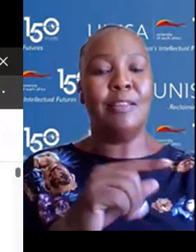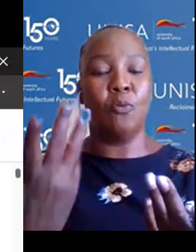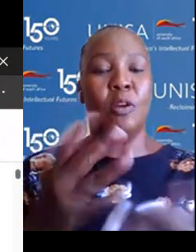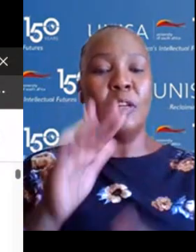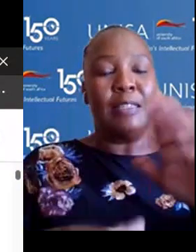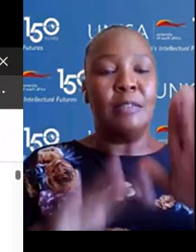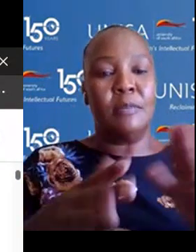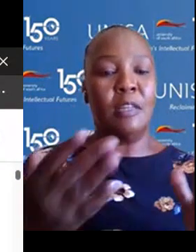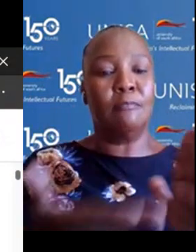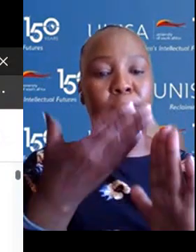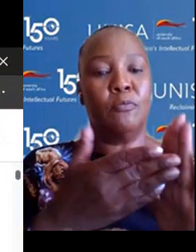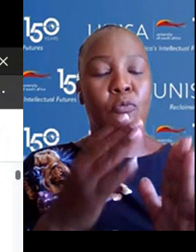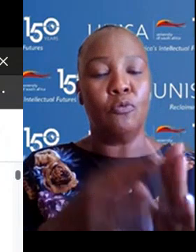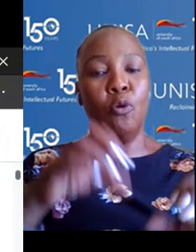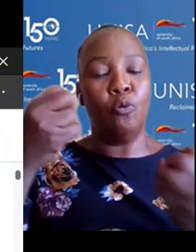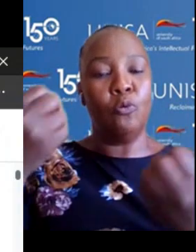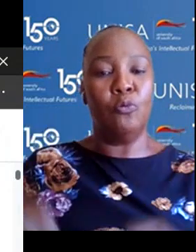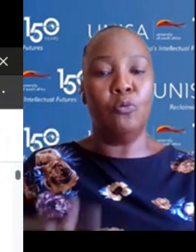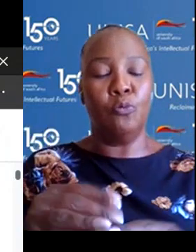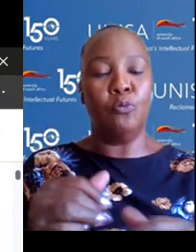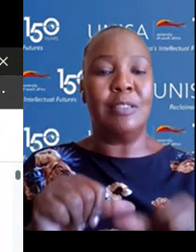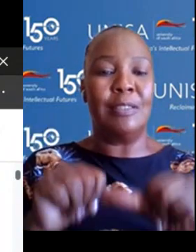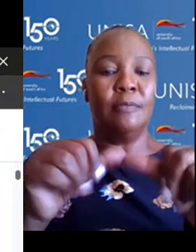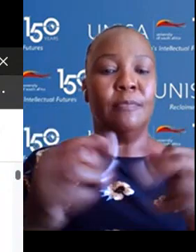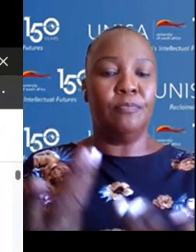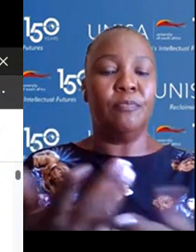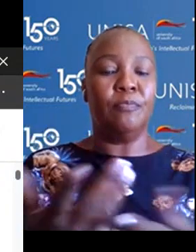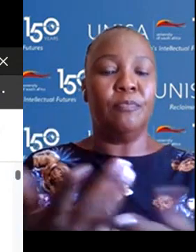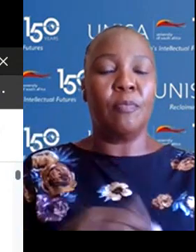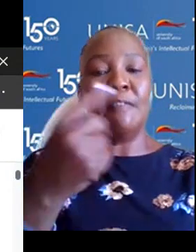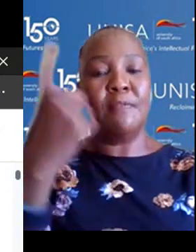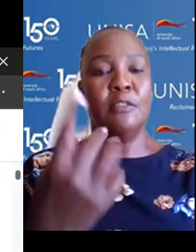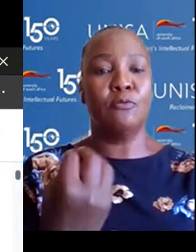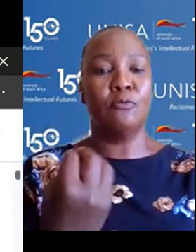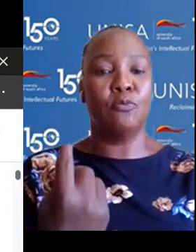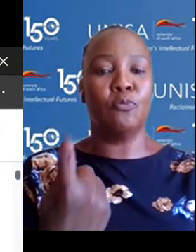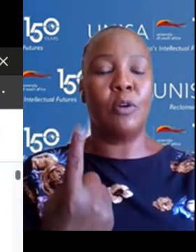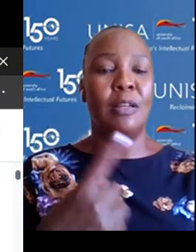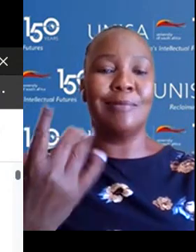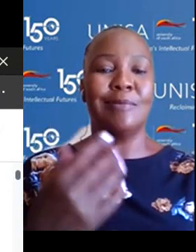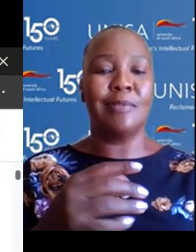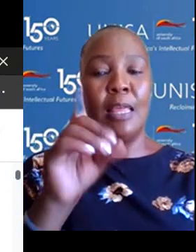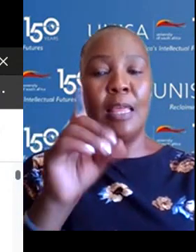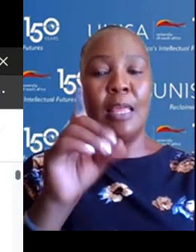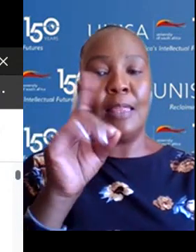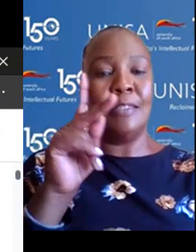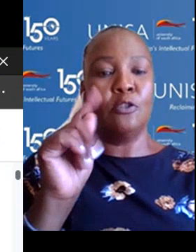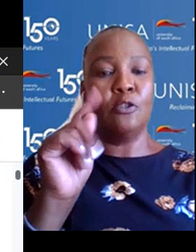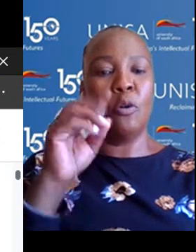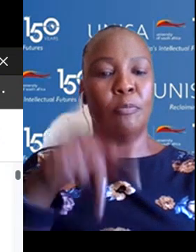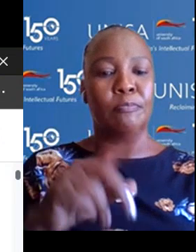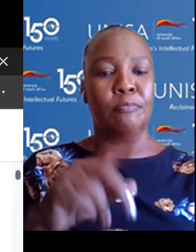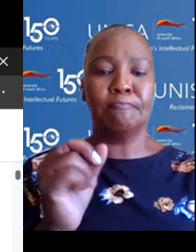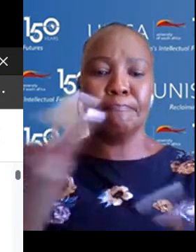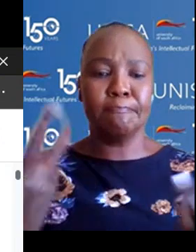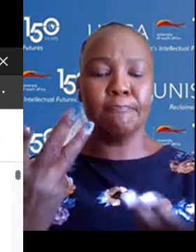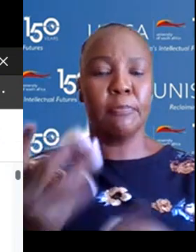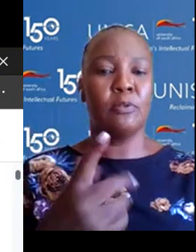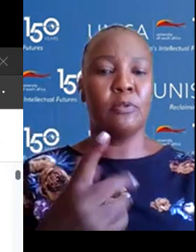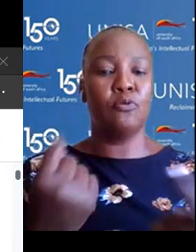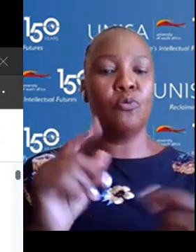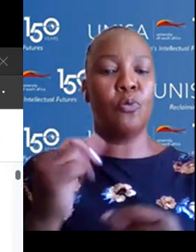you won't lose track where you're at. Okay, the first one is your desktop. Okay, so what you do here is